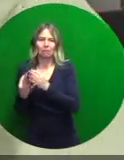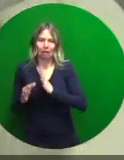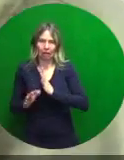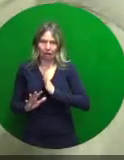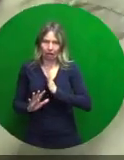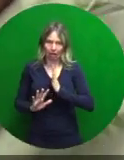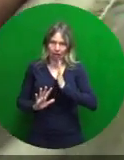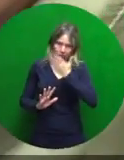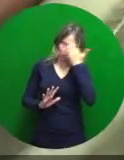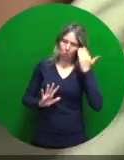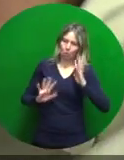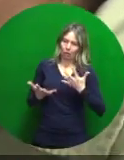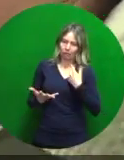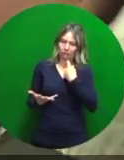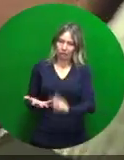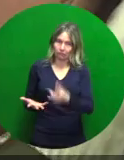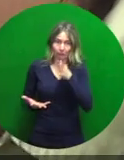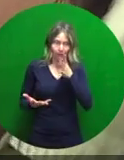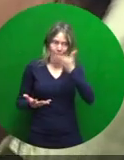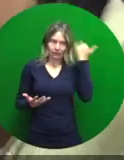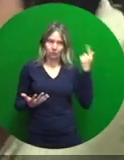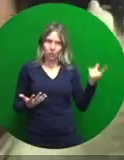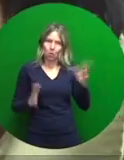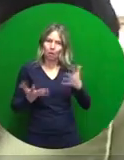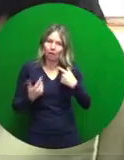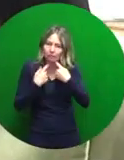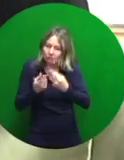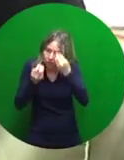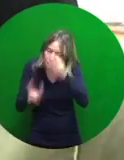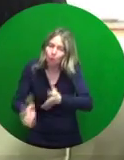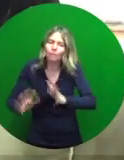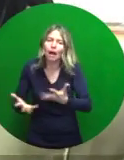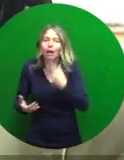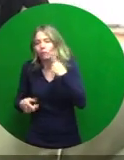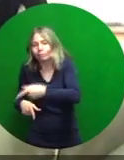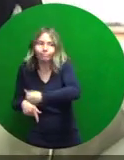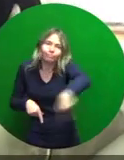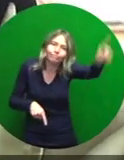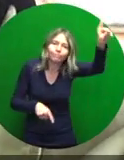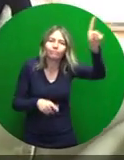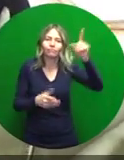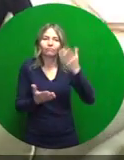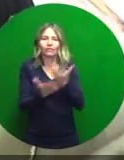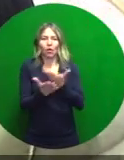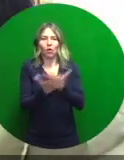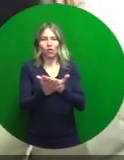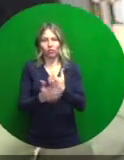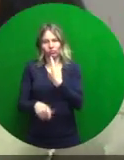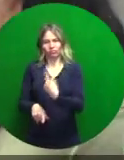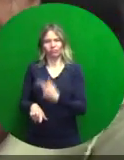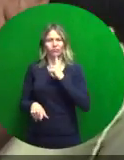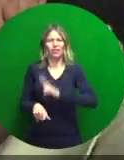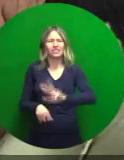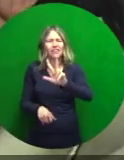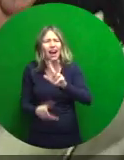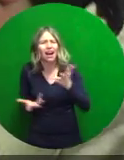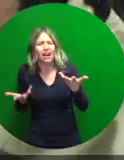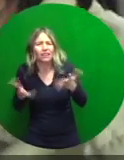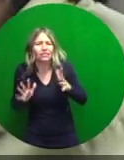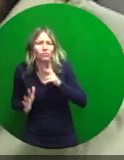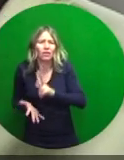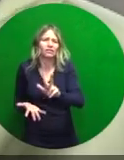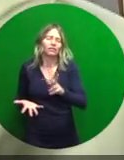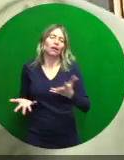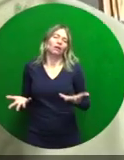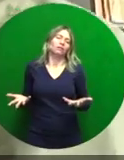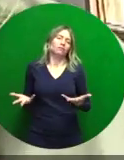but to let her go. And she was only like almost 3. When she was 3 years old, they told her that she'd